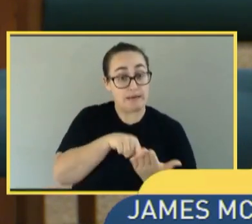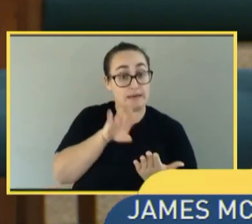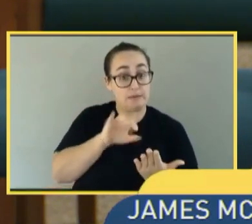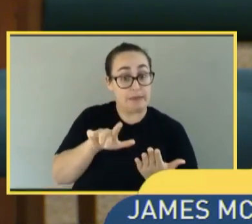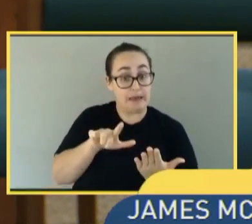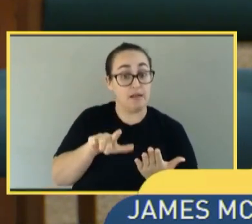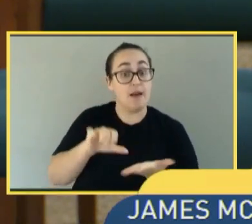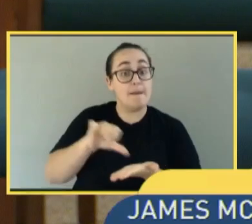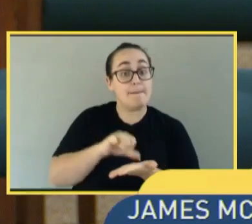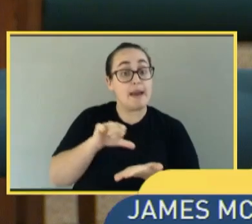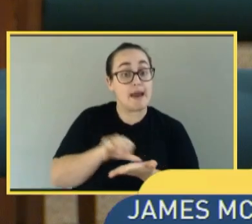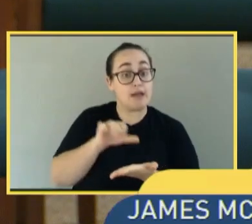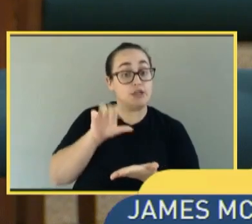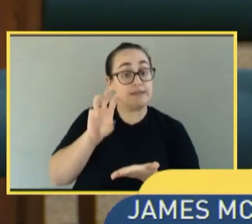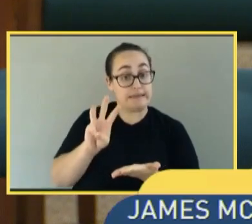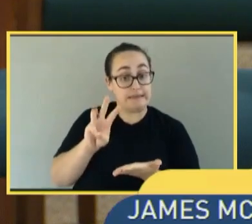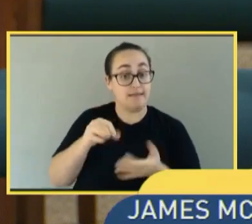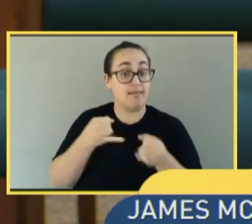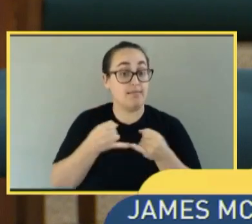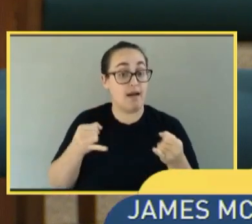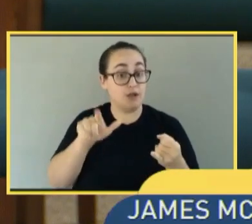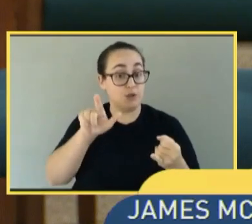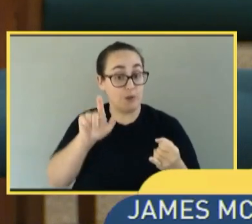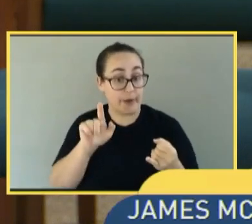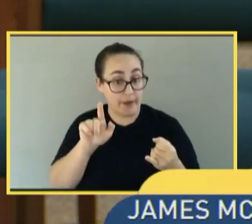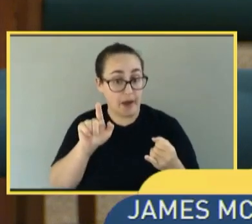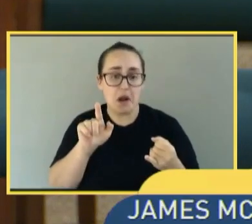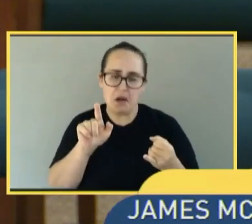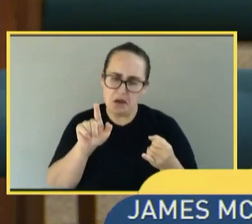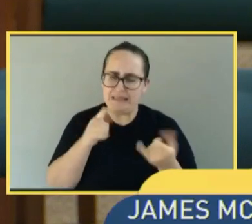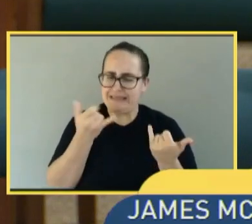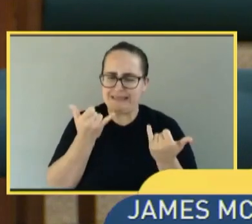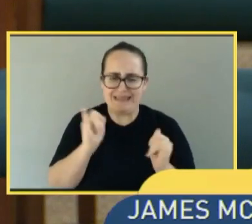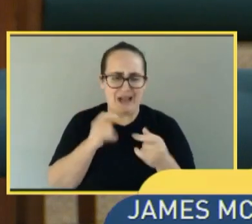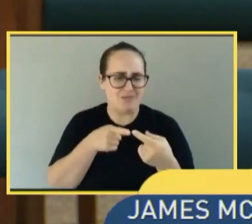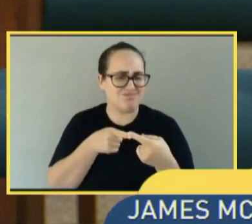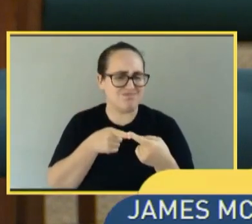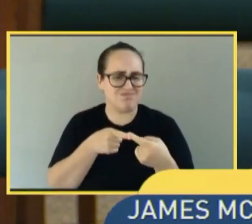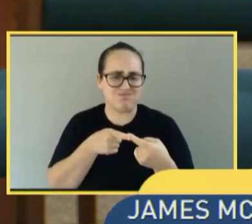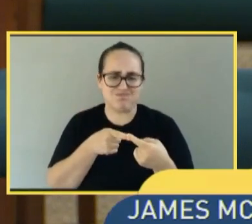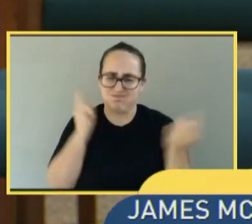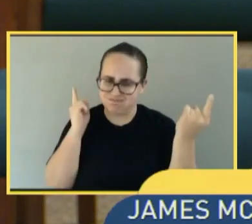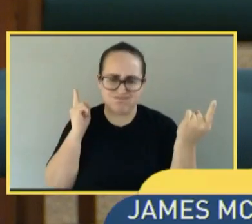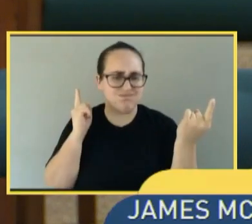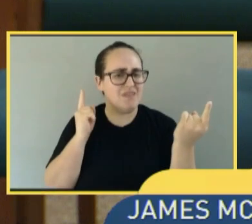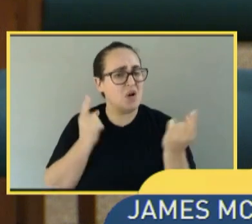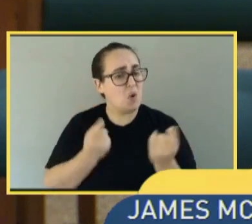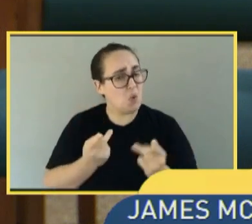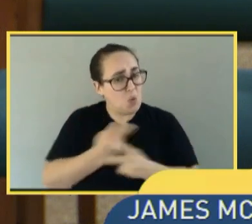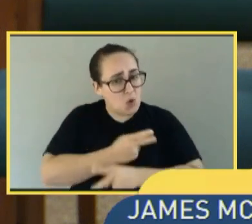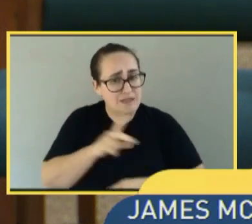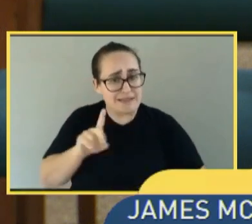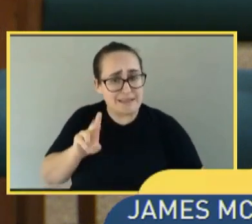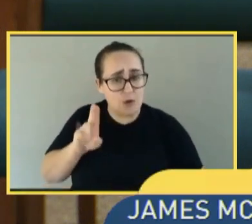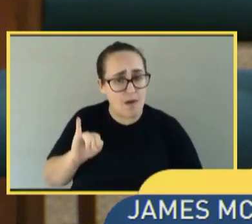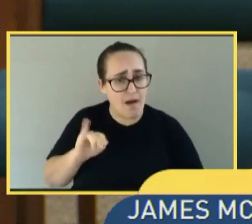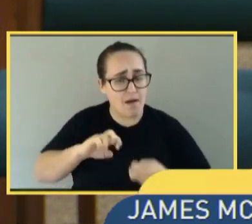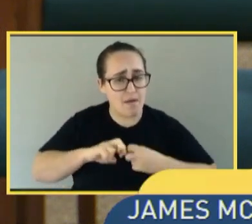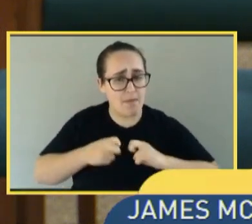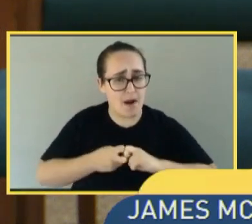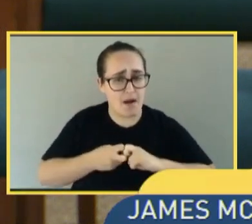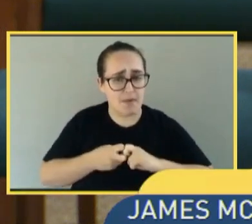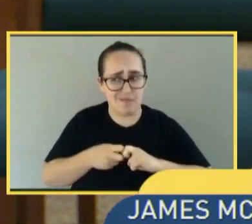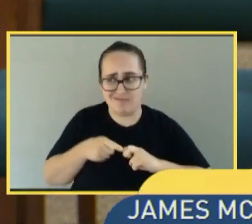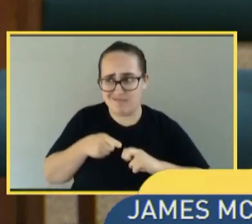oppose compounding our existing DUI problem with even more impaired drivers on our roadways. Our officers